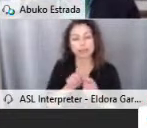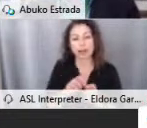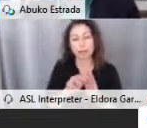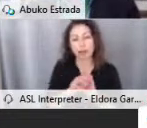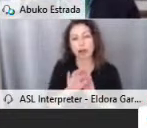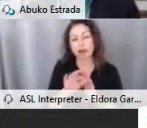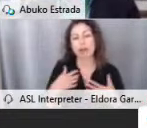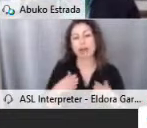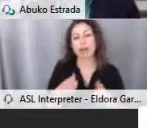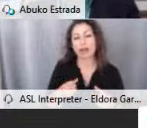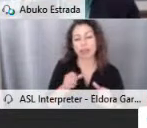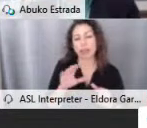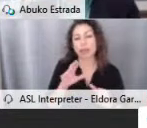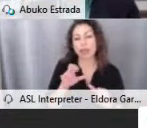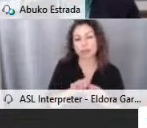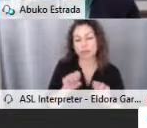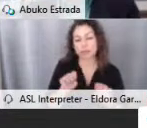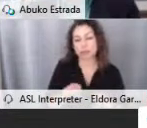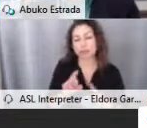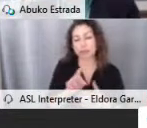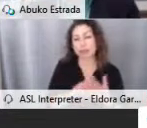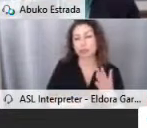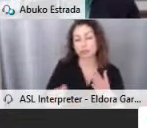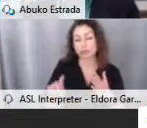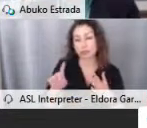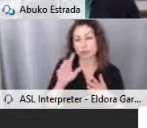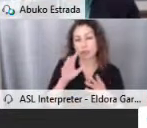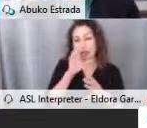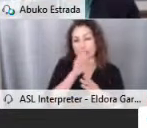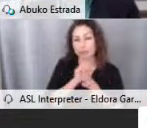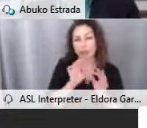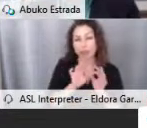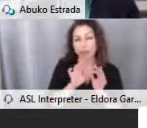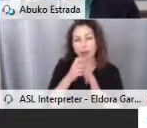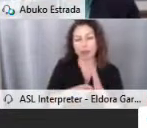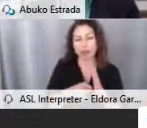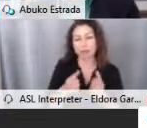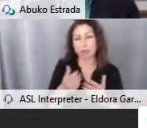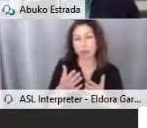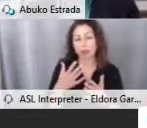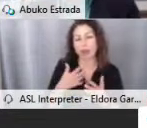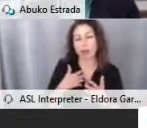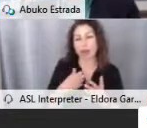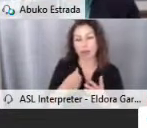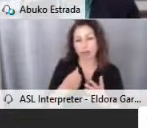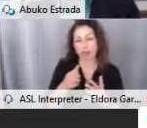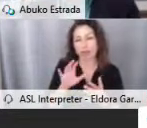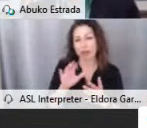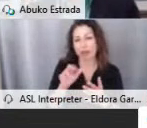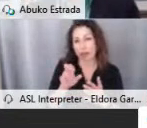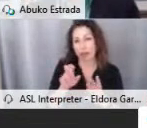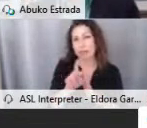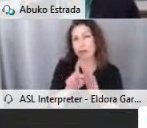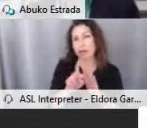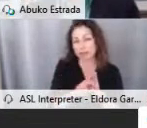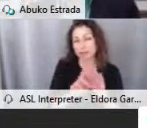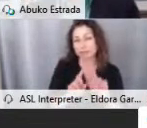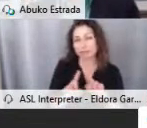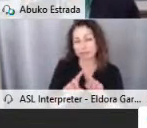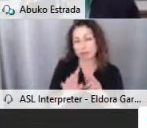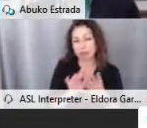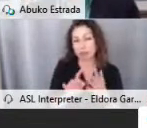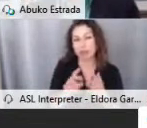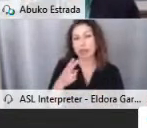healthcare system designed to estimate cost and coverage effects of proposed policy options. HIPSIM